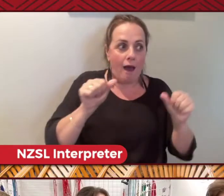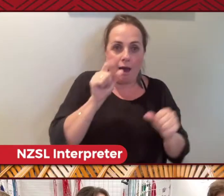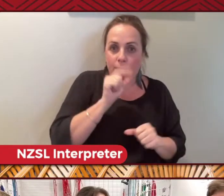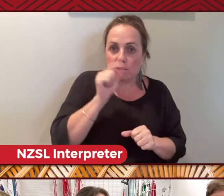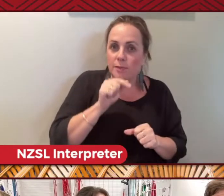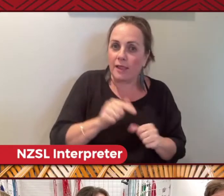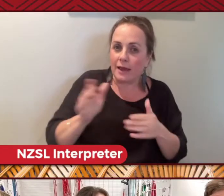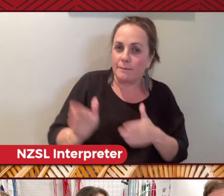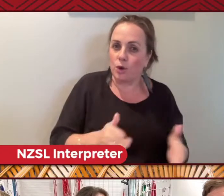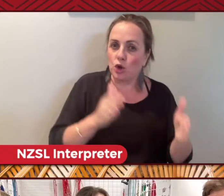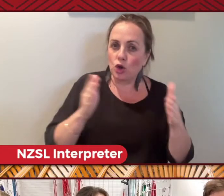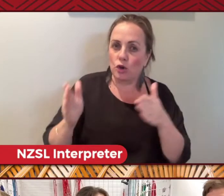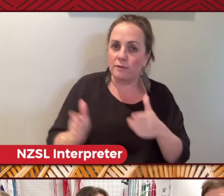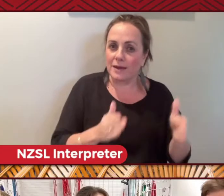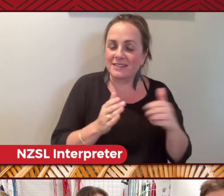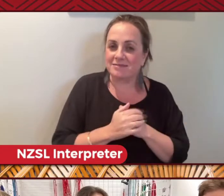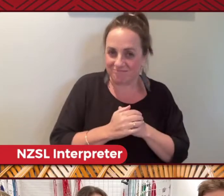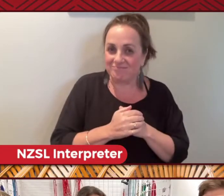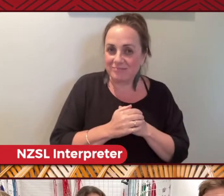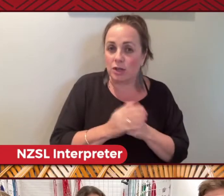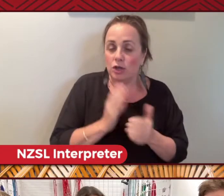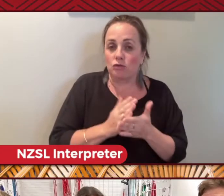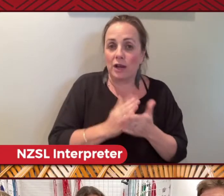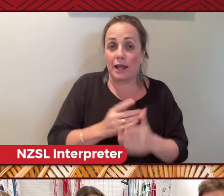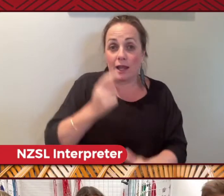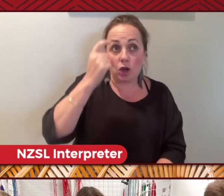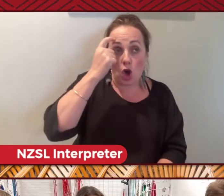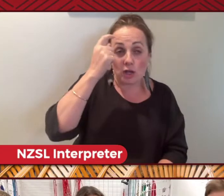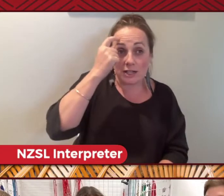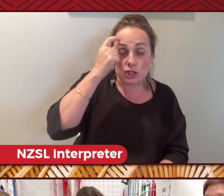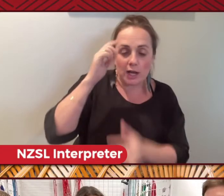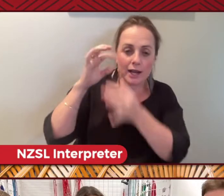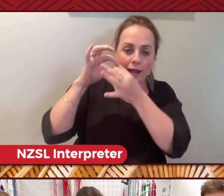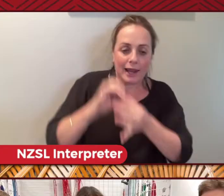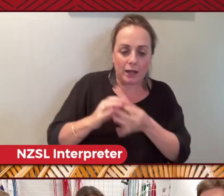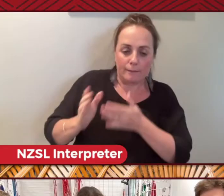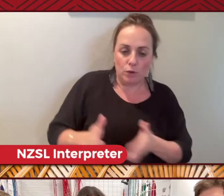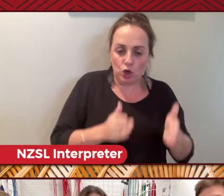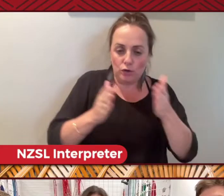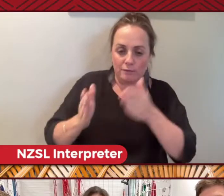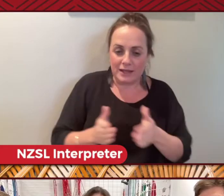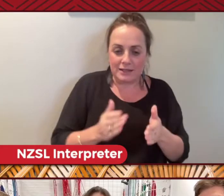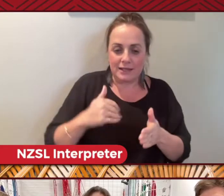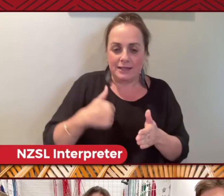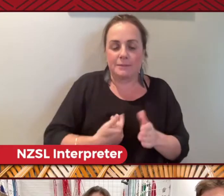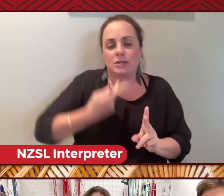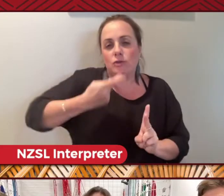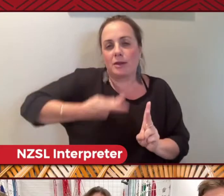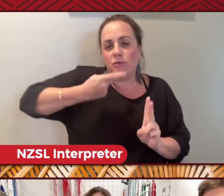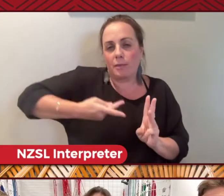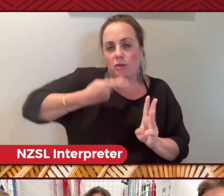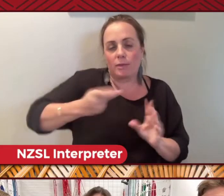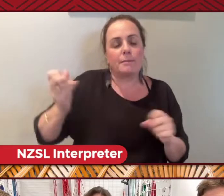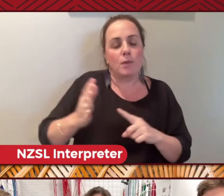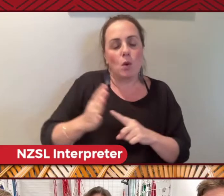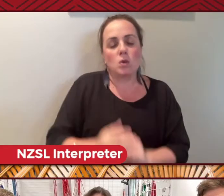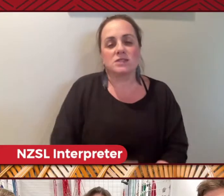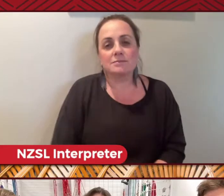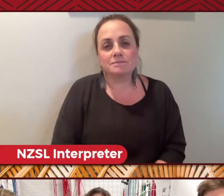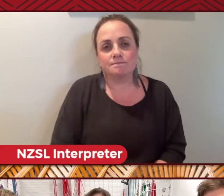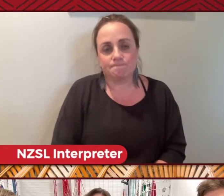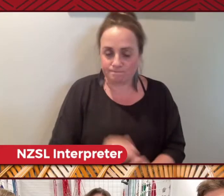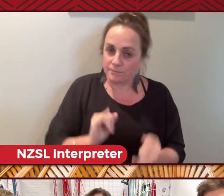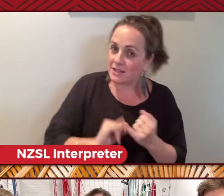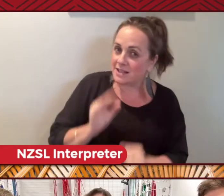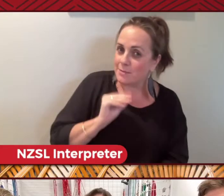like cognition is directly related to movement. So it all comes back to repetition, movement. Simon speaking, and